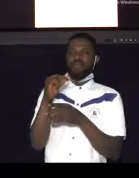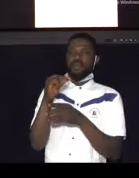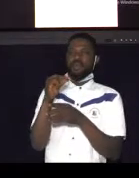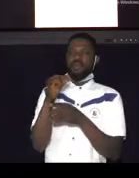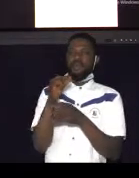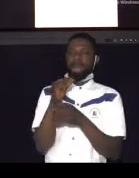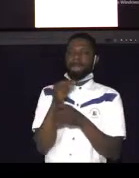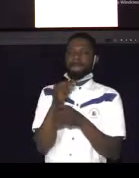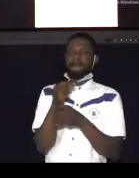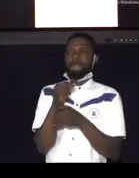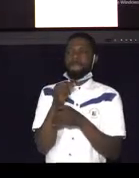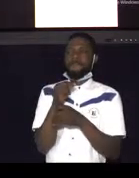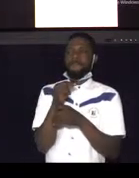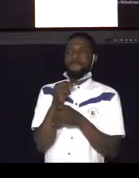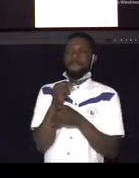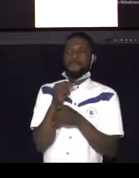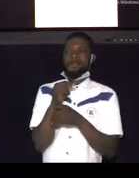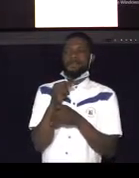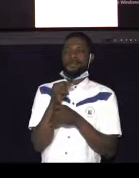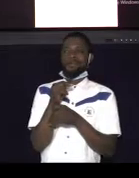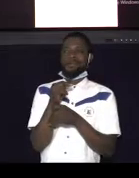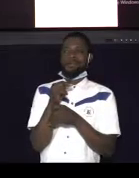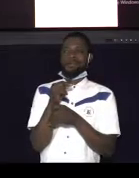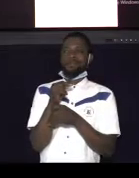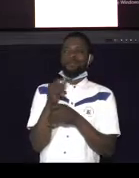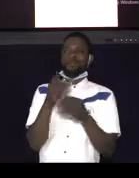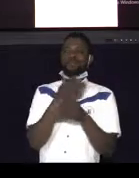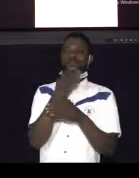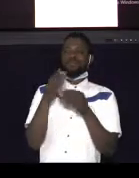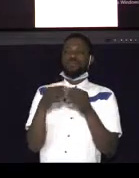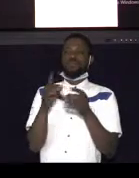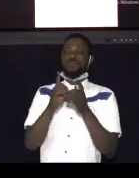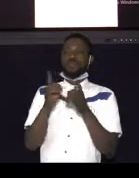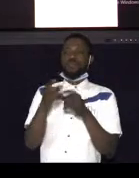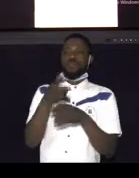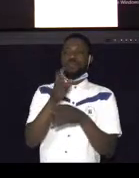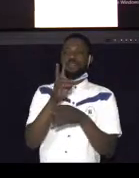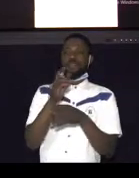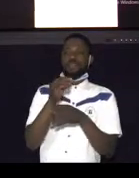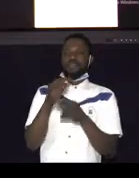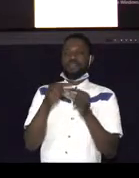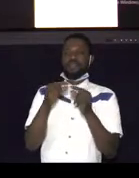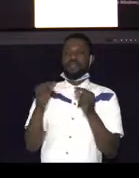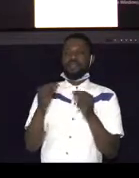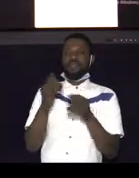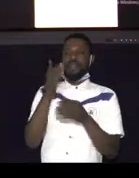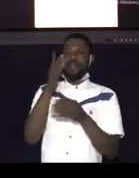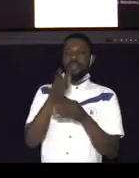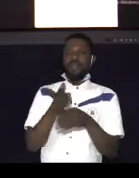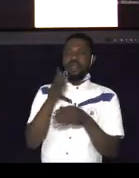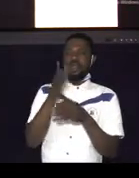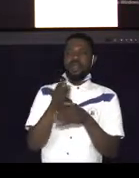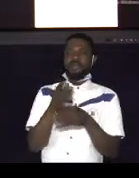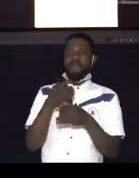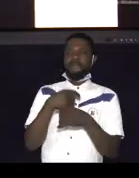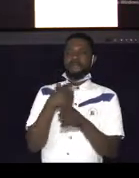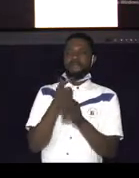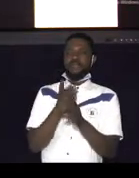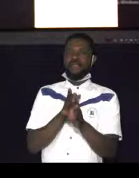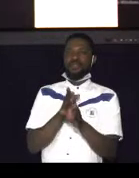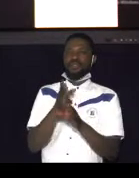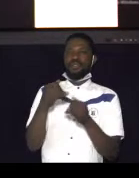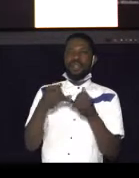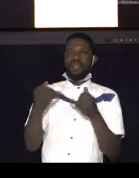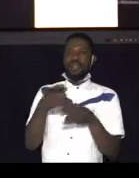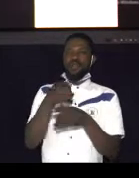90 degrees. So I'll take it again. Total distance around the circle, 360 degrees. Halfway forms a straight line, and that